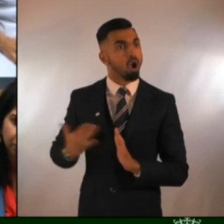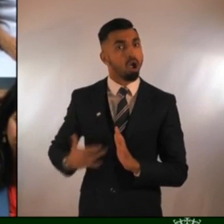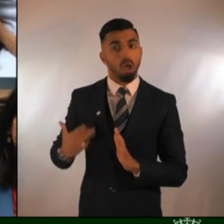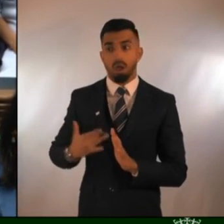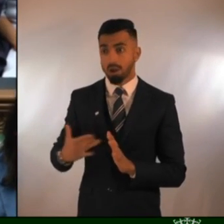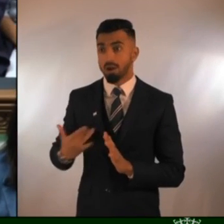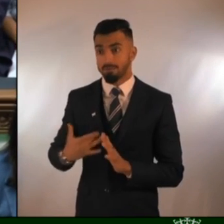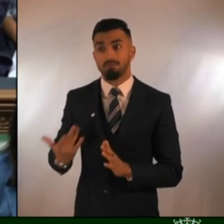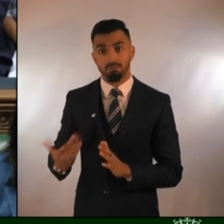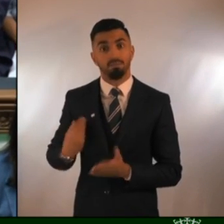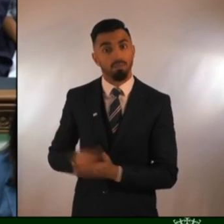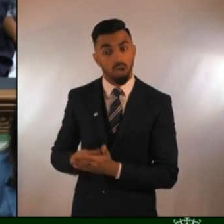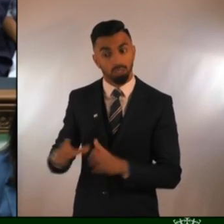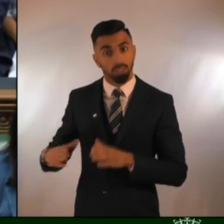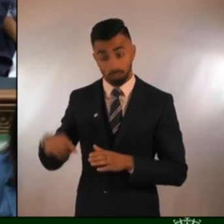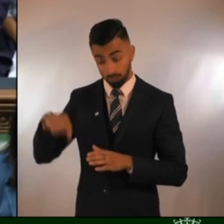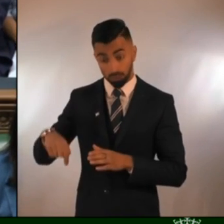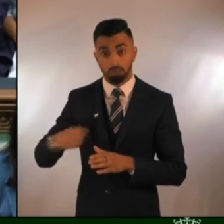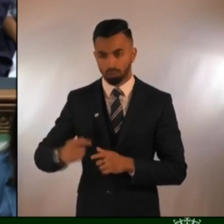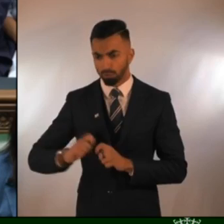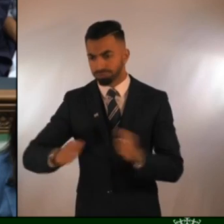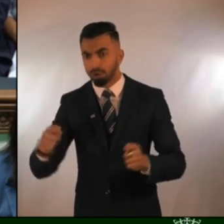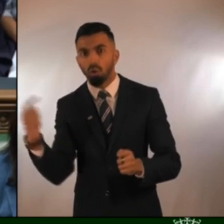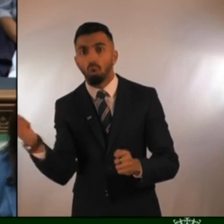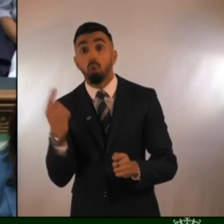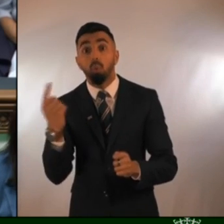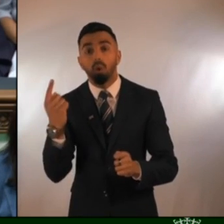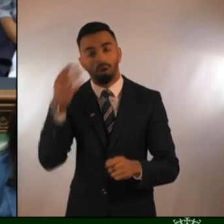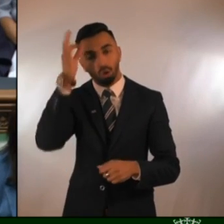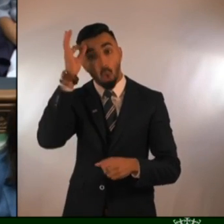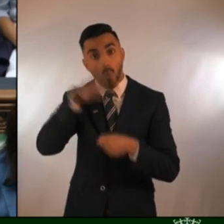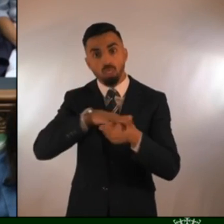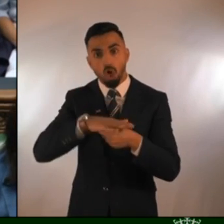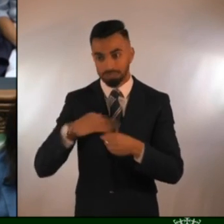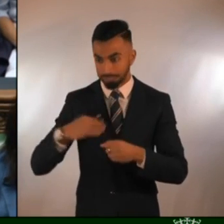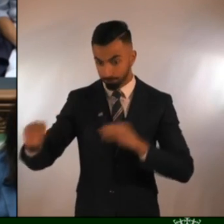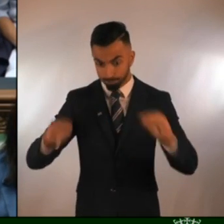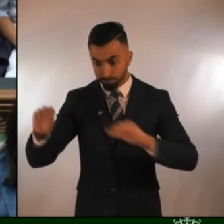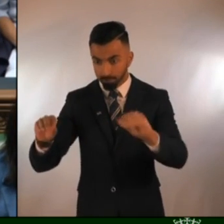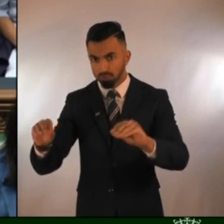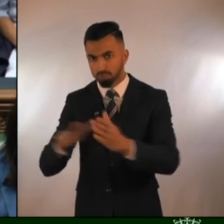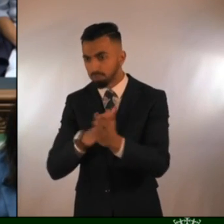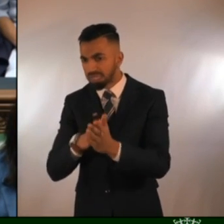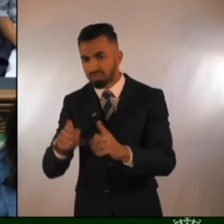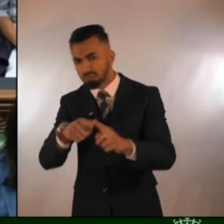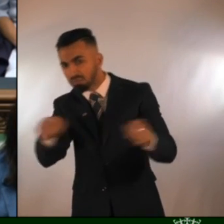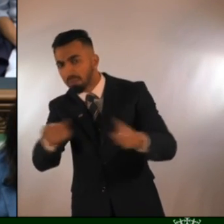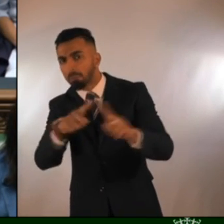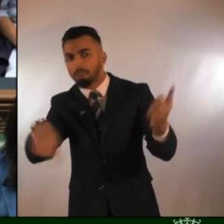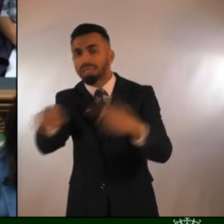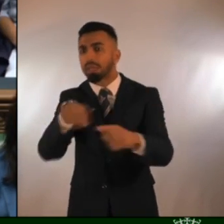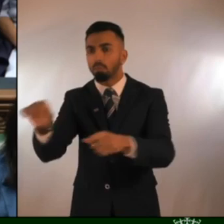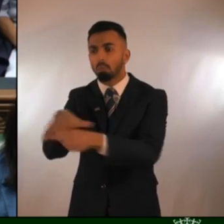use that fund to directly support vulnerable people in their local area. So in total, that's a